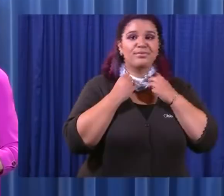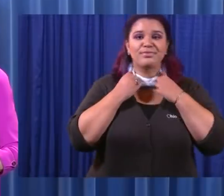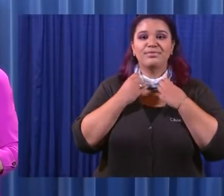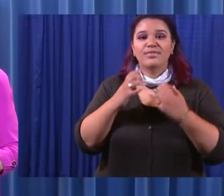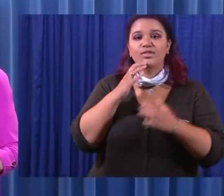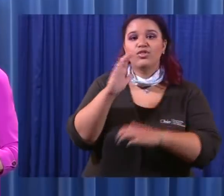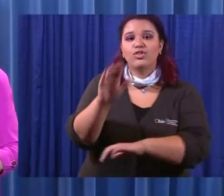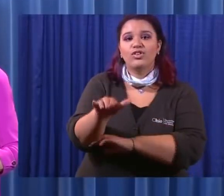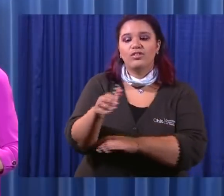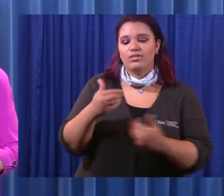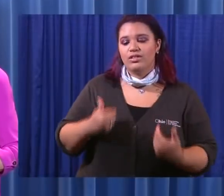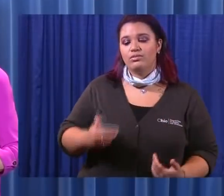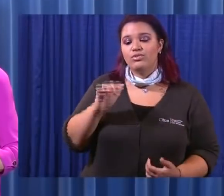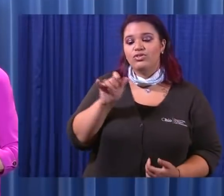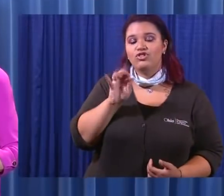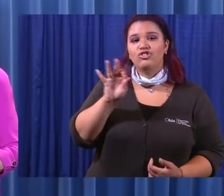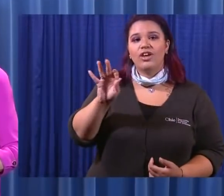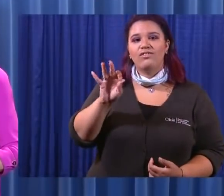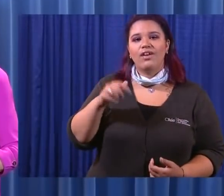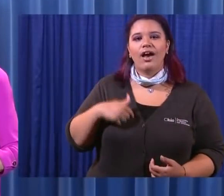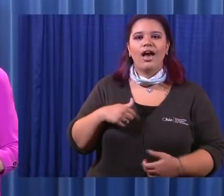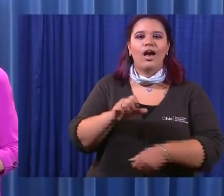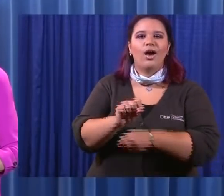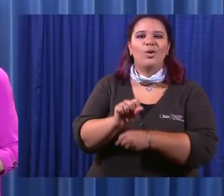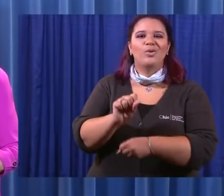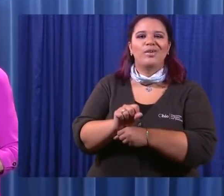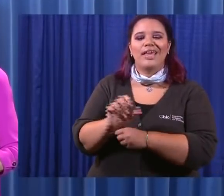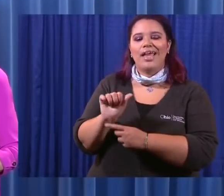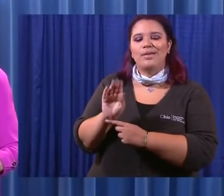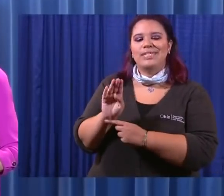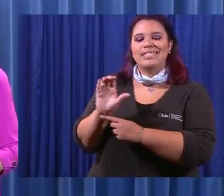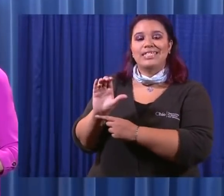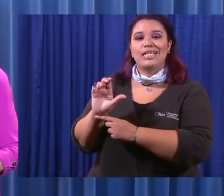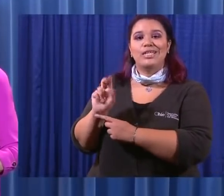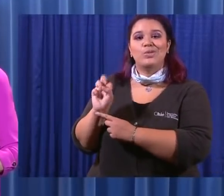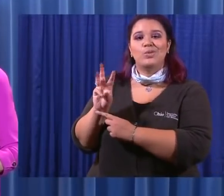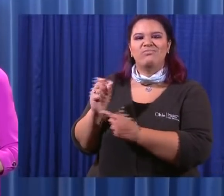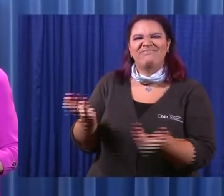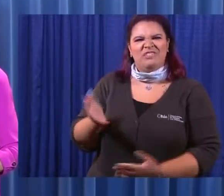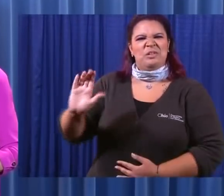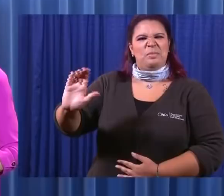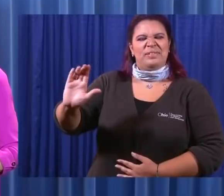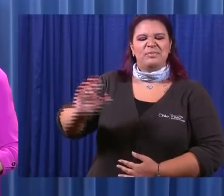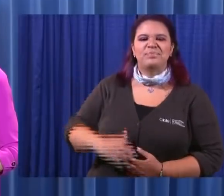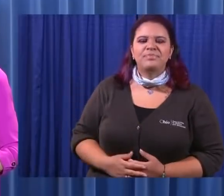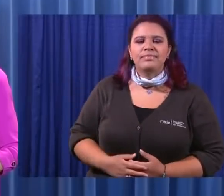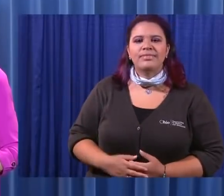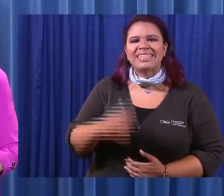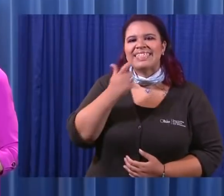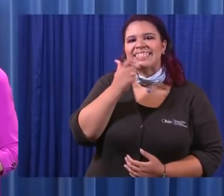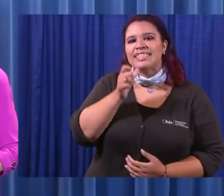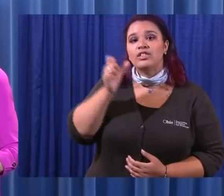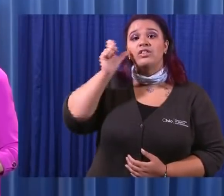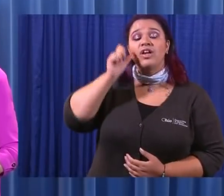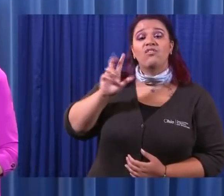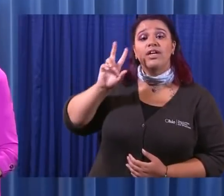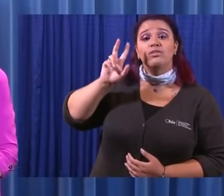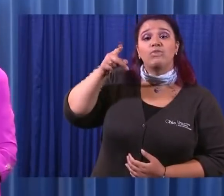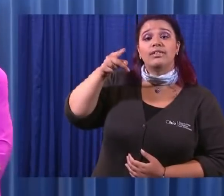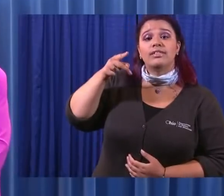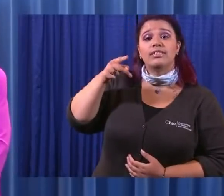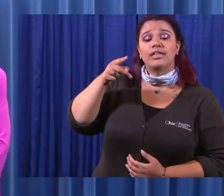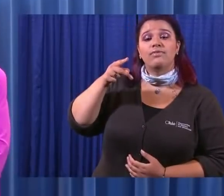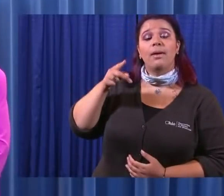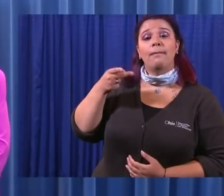Good afternoon, Governor. Jeff Reddick with ABC 6 News here in Columbus. Just yesterday, we learned of Vice President Mike Pence's visit